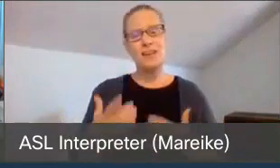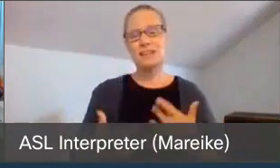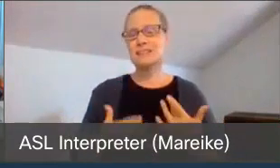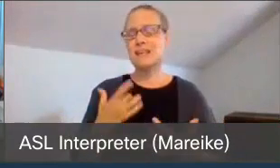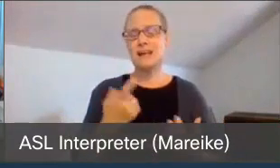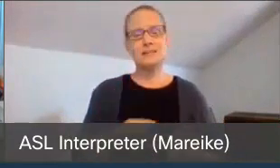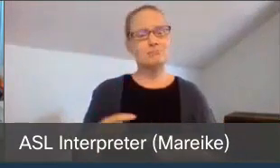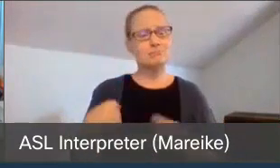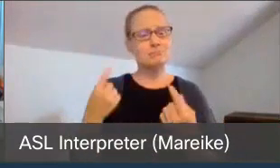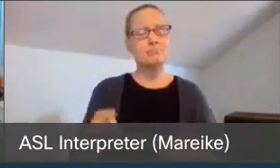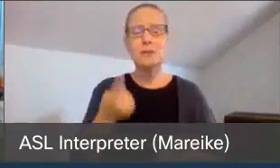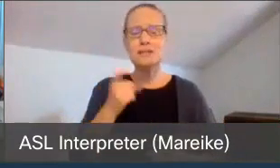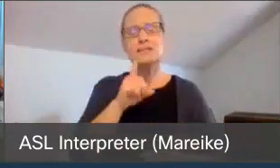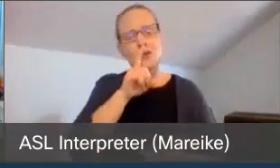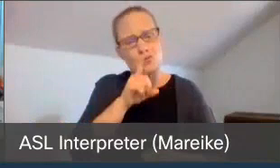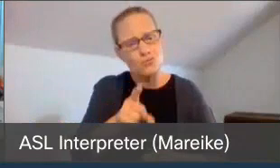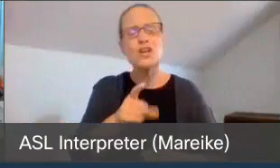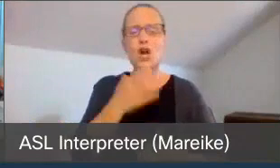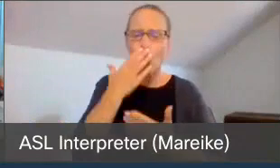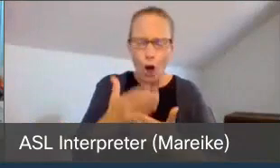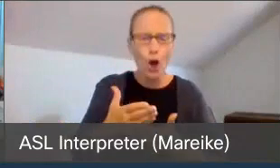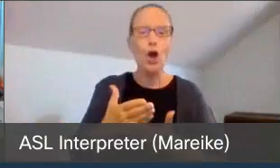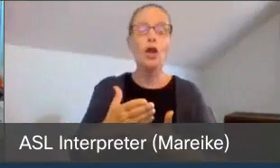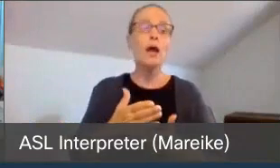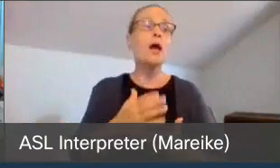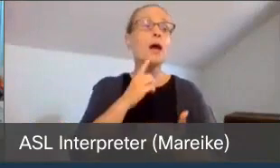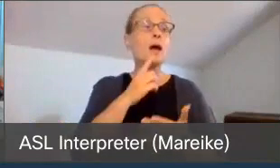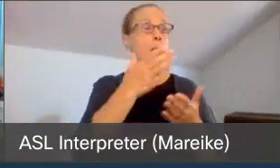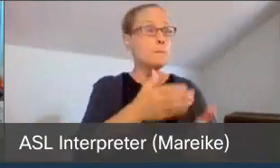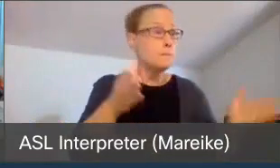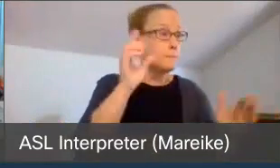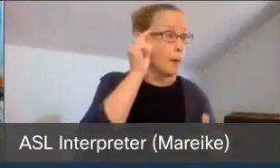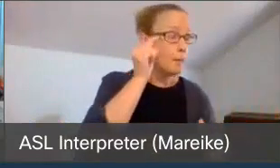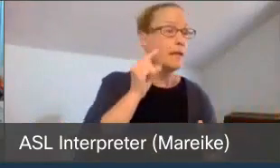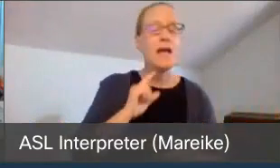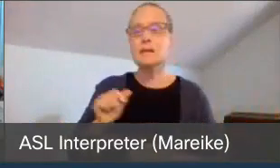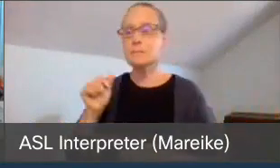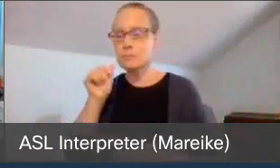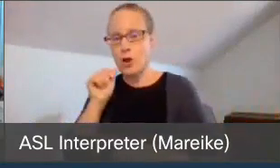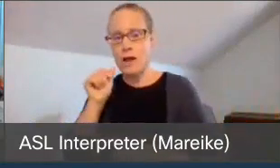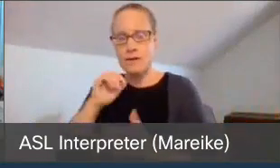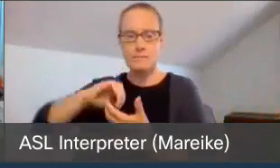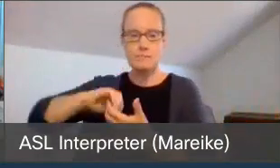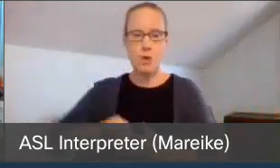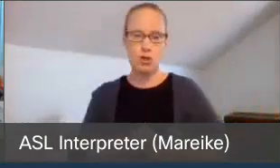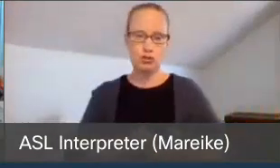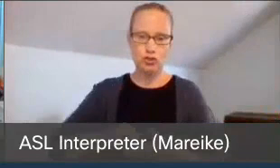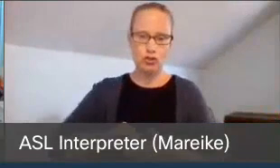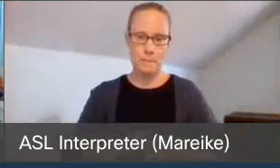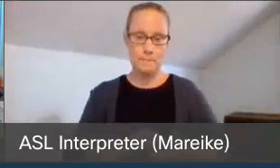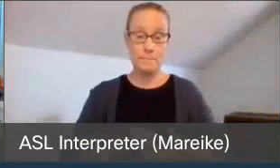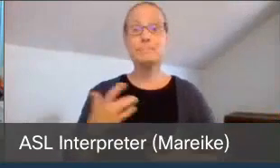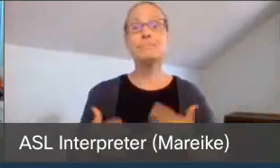the true definition of a public-private partnership in our community. And the exciting part